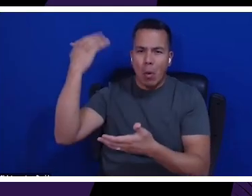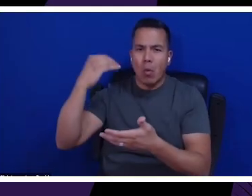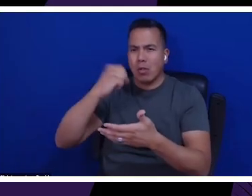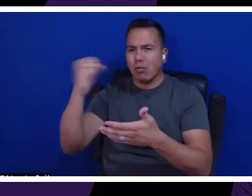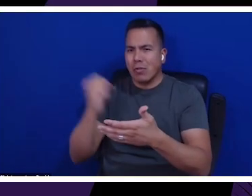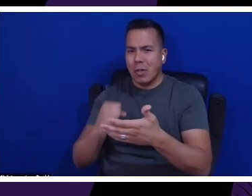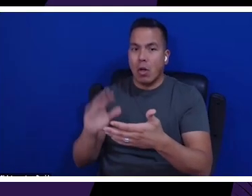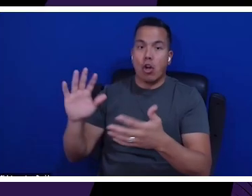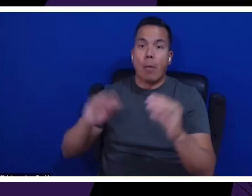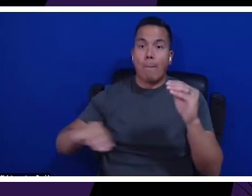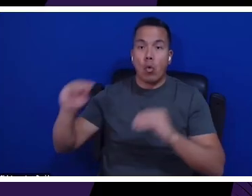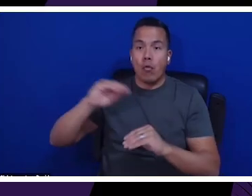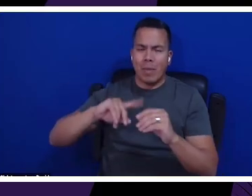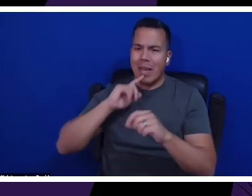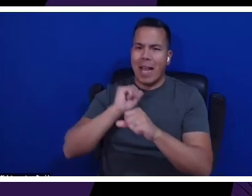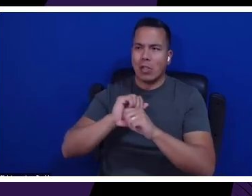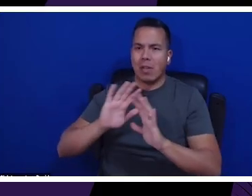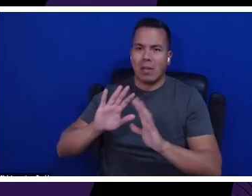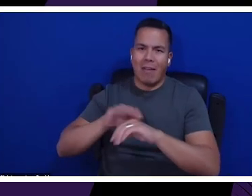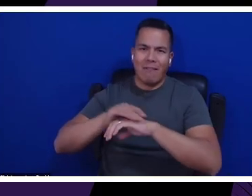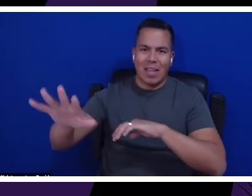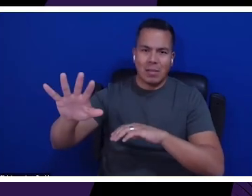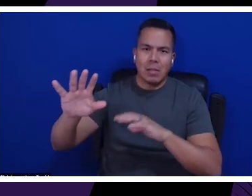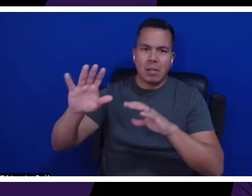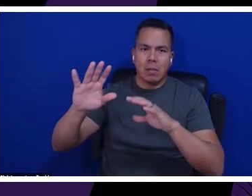is disturbing the fluid.